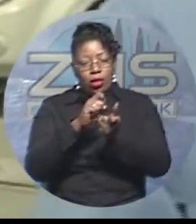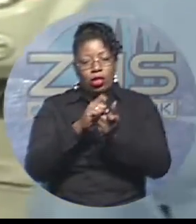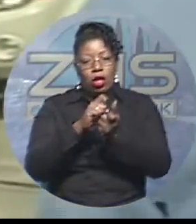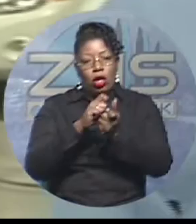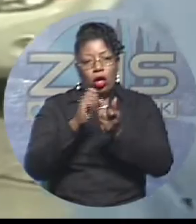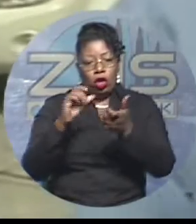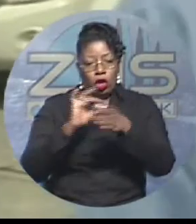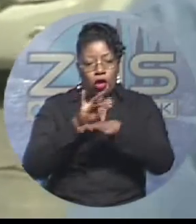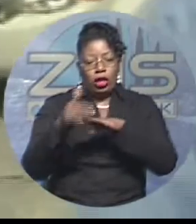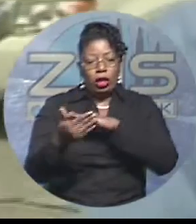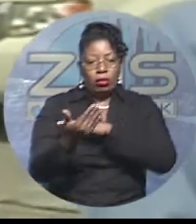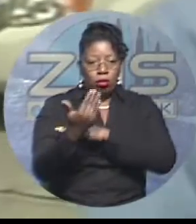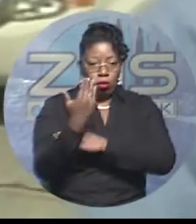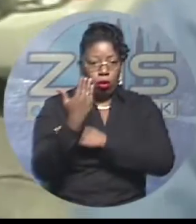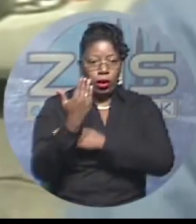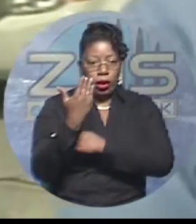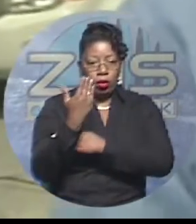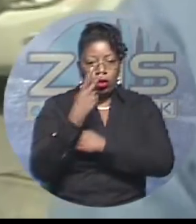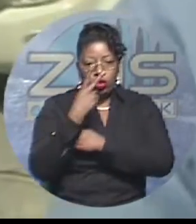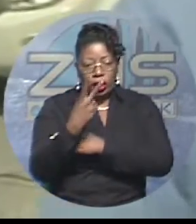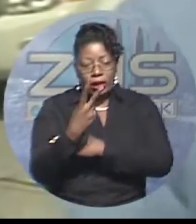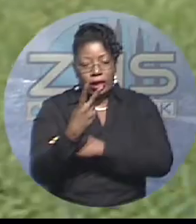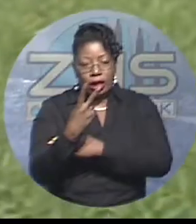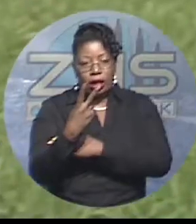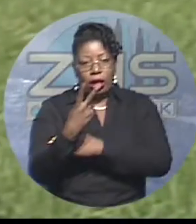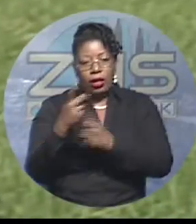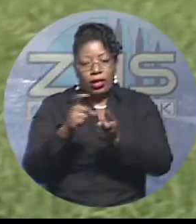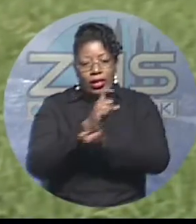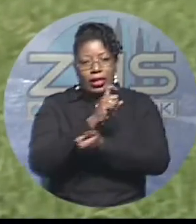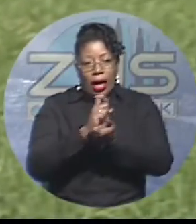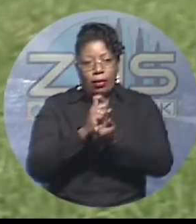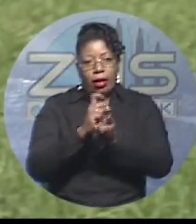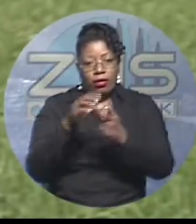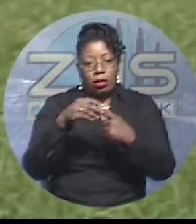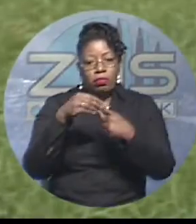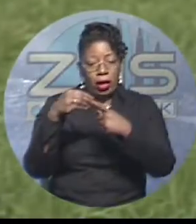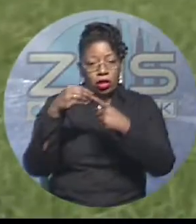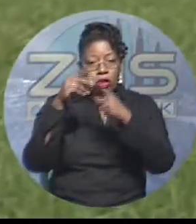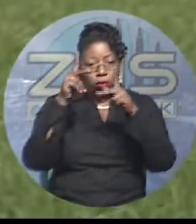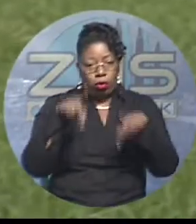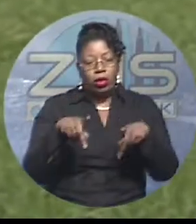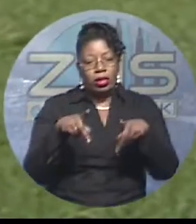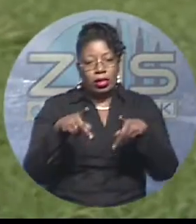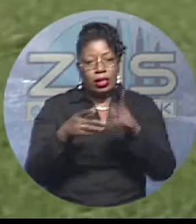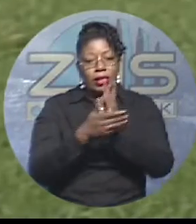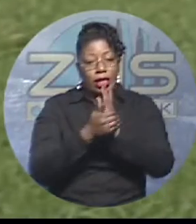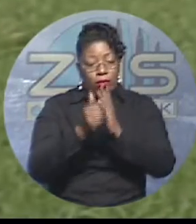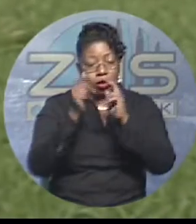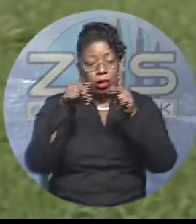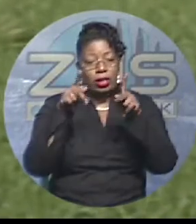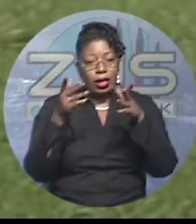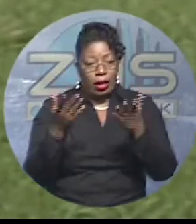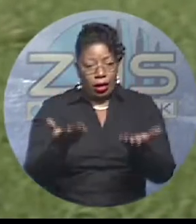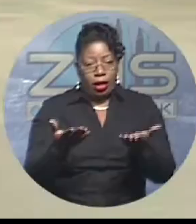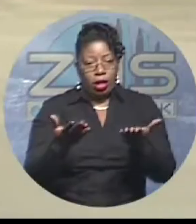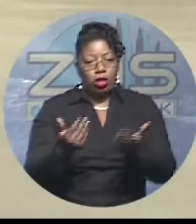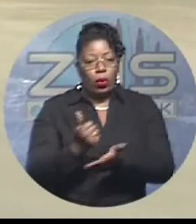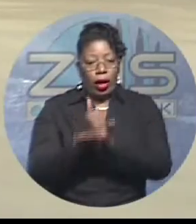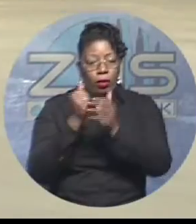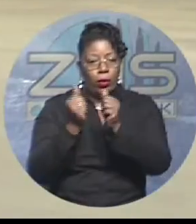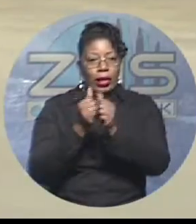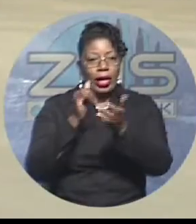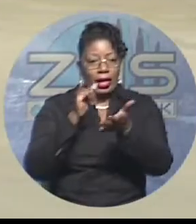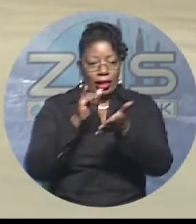out and actually see how much damage we have. We have a number of specialists here to assist with that, and our